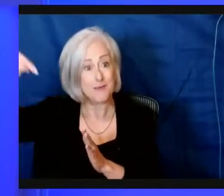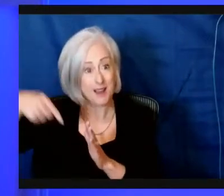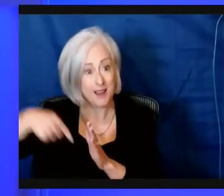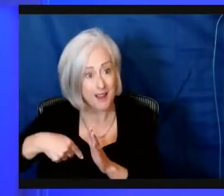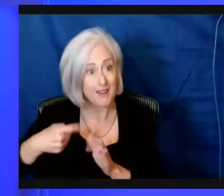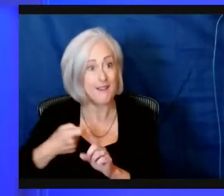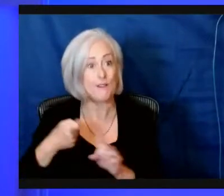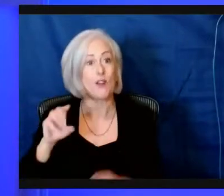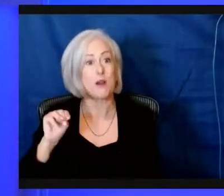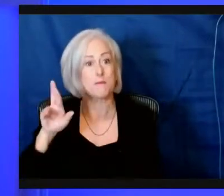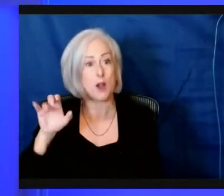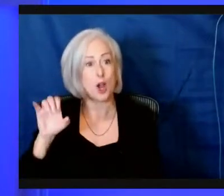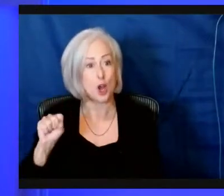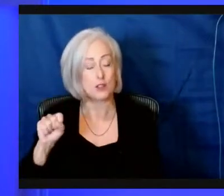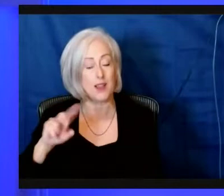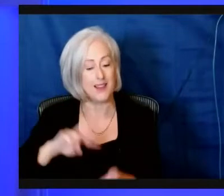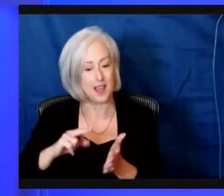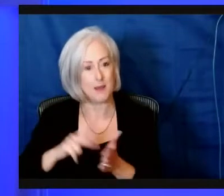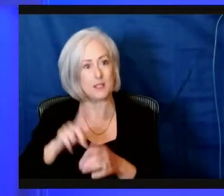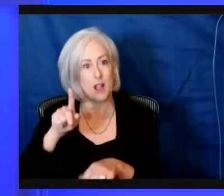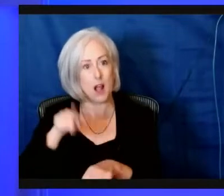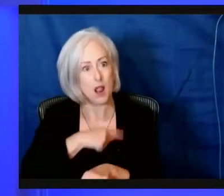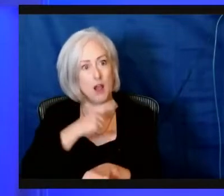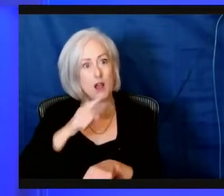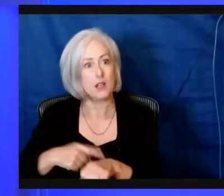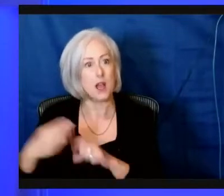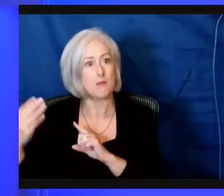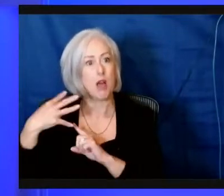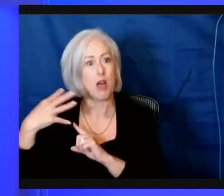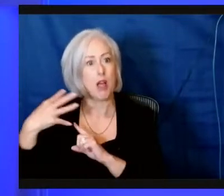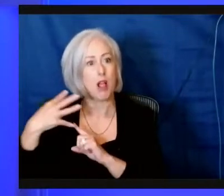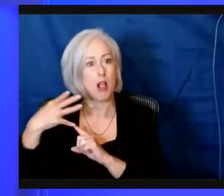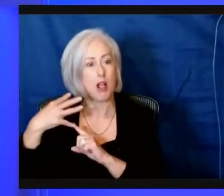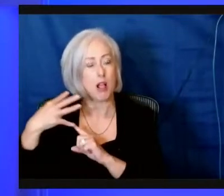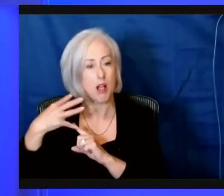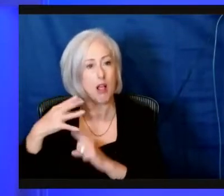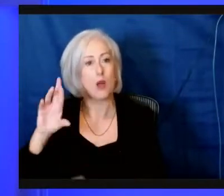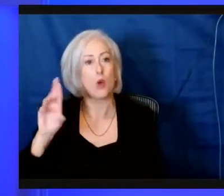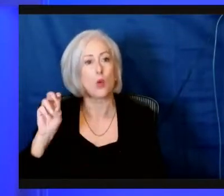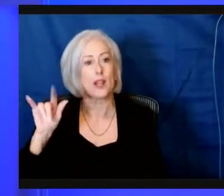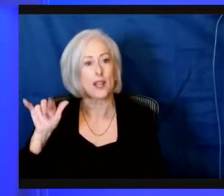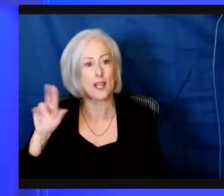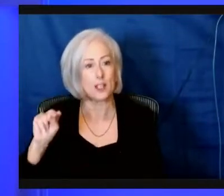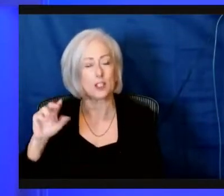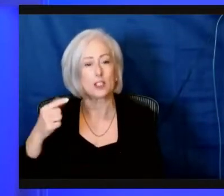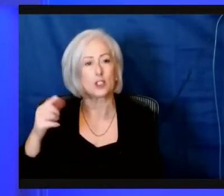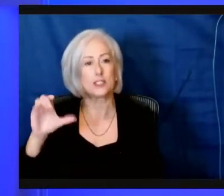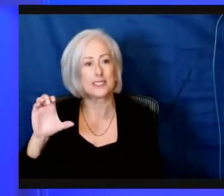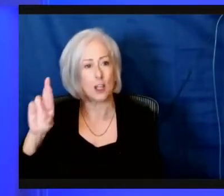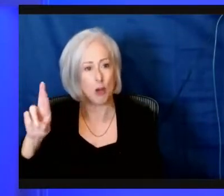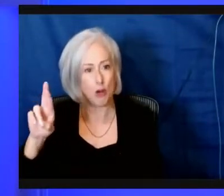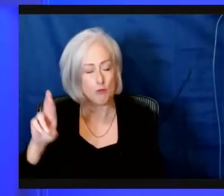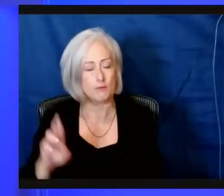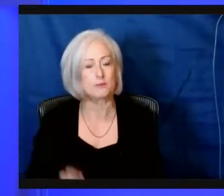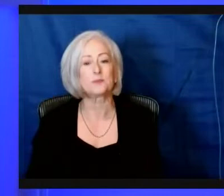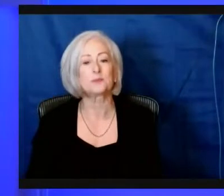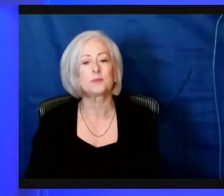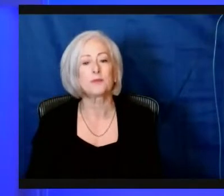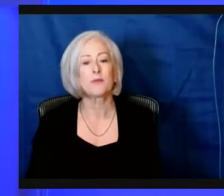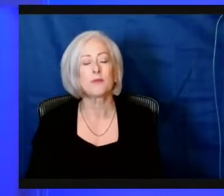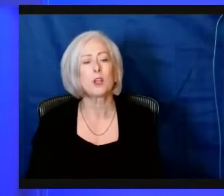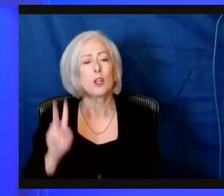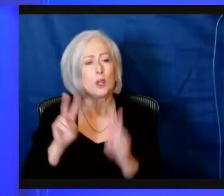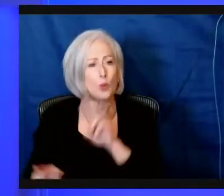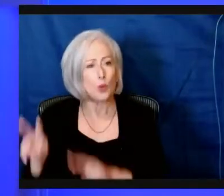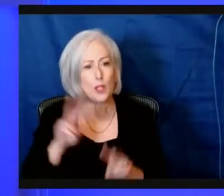The other work that we do is looking at this effects on the female